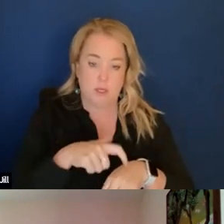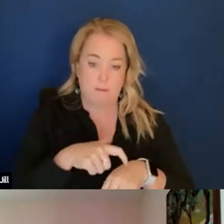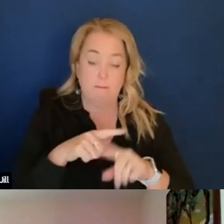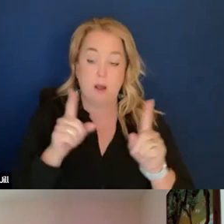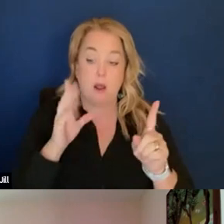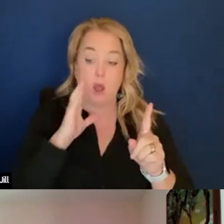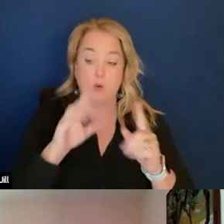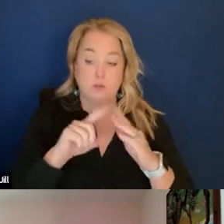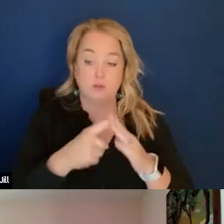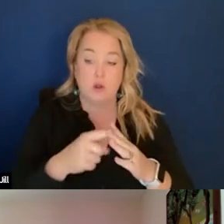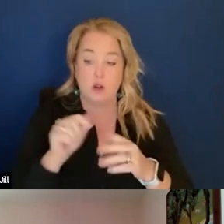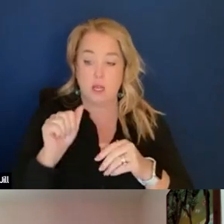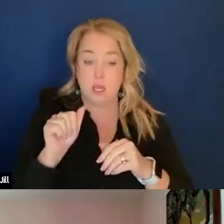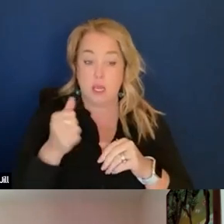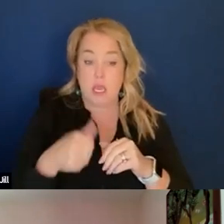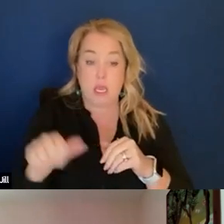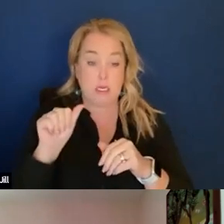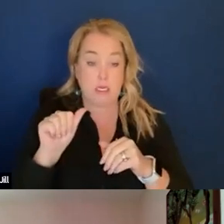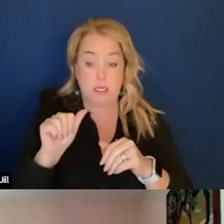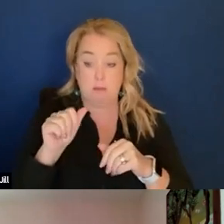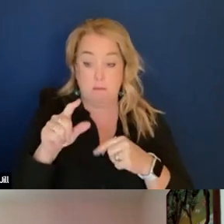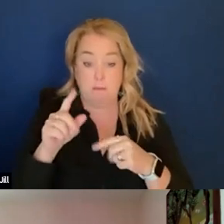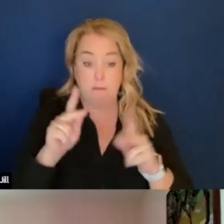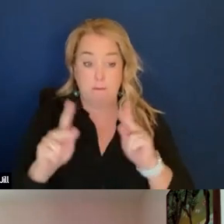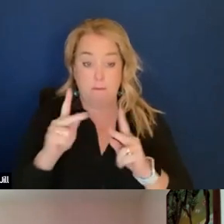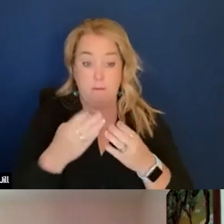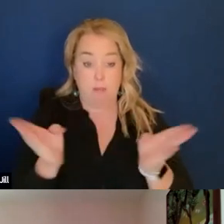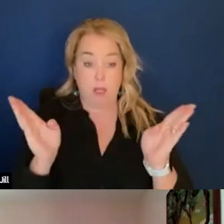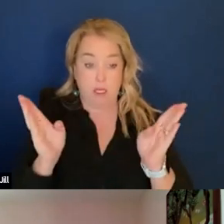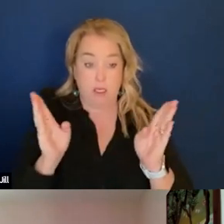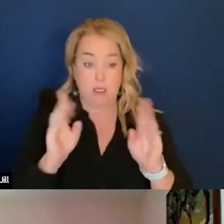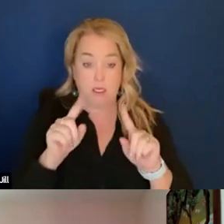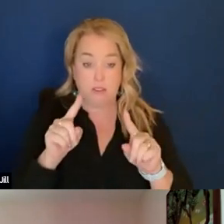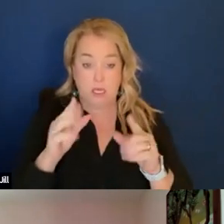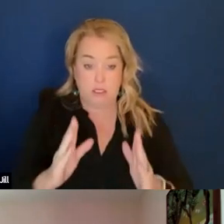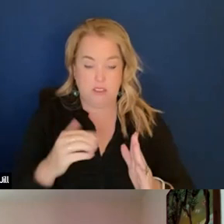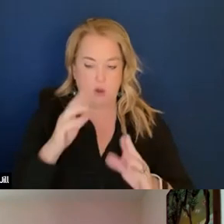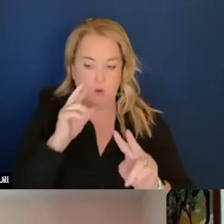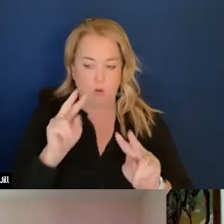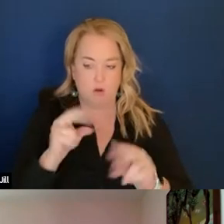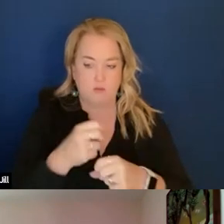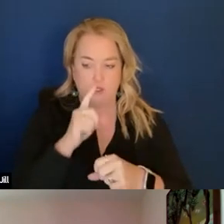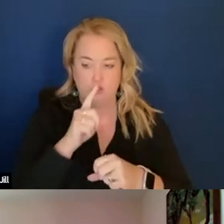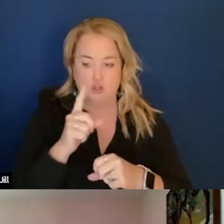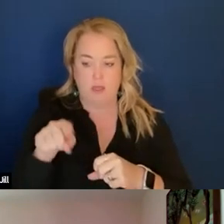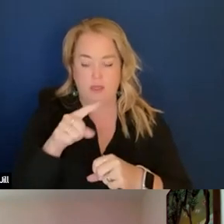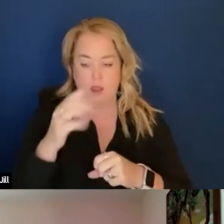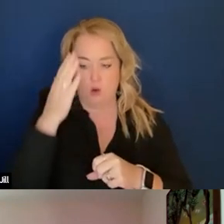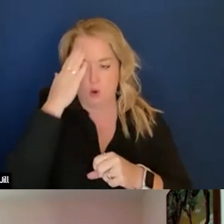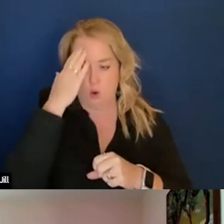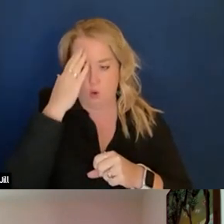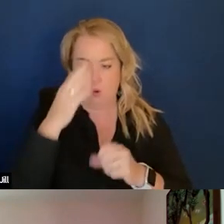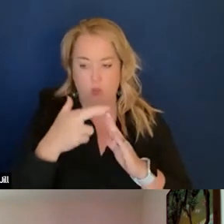Also, I don't see any public attendees here, so I'll keep an eye out for that. If we do, then I'll make sure that they know kind